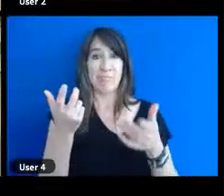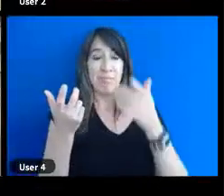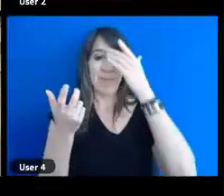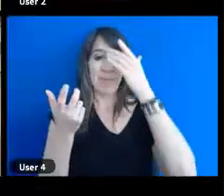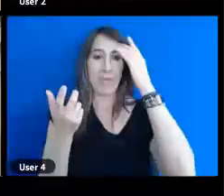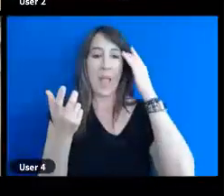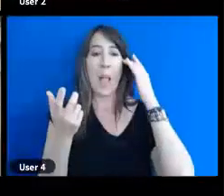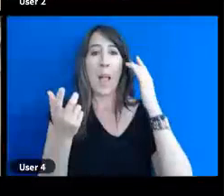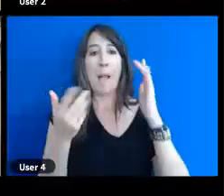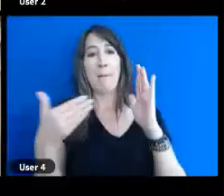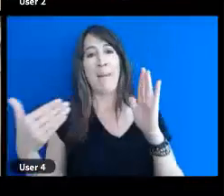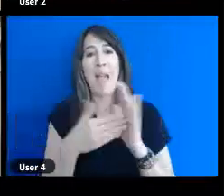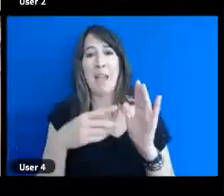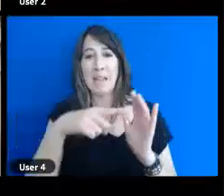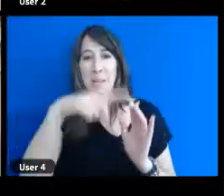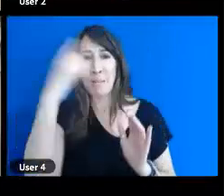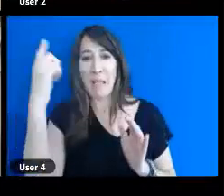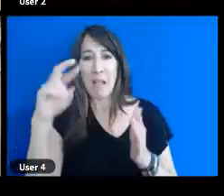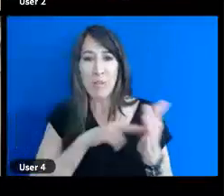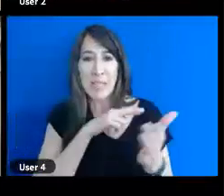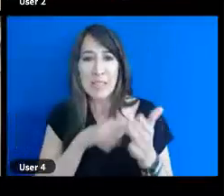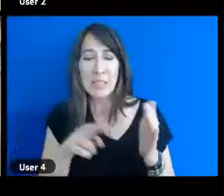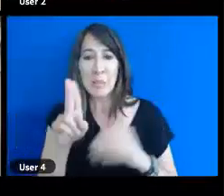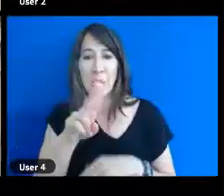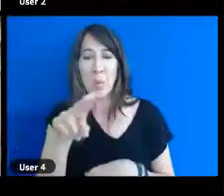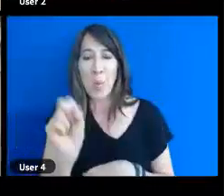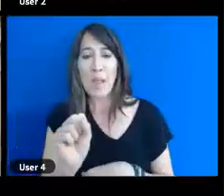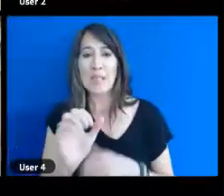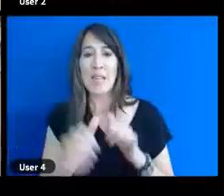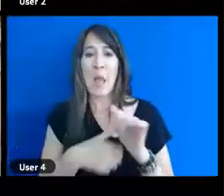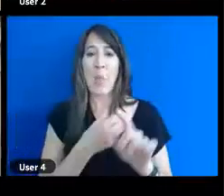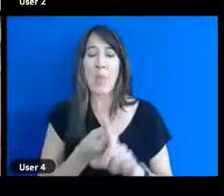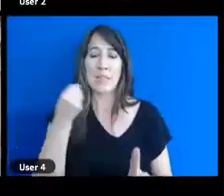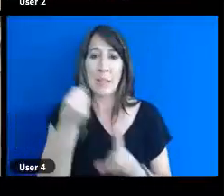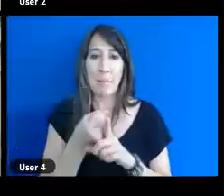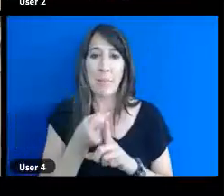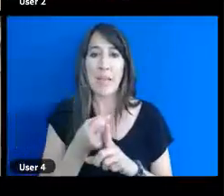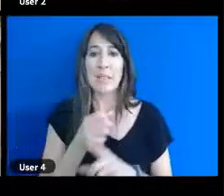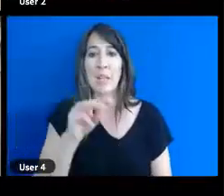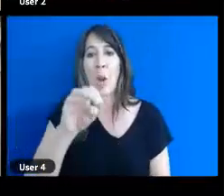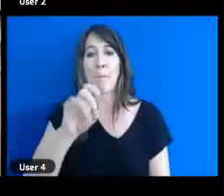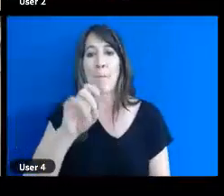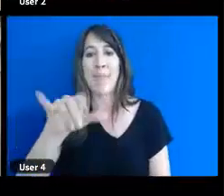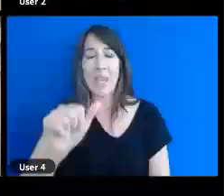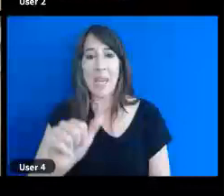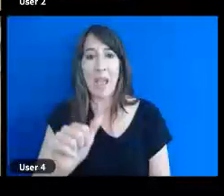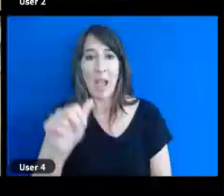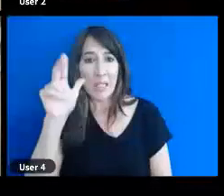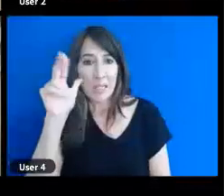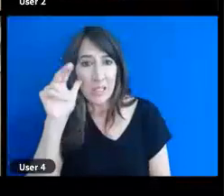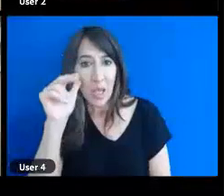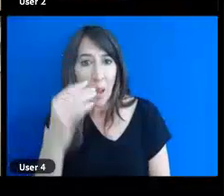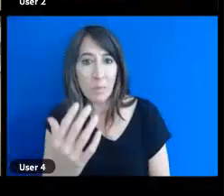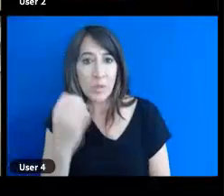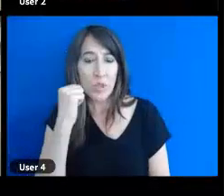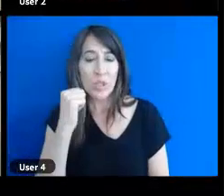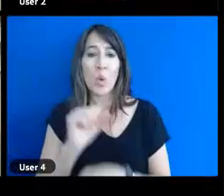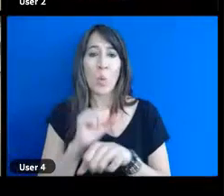of anti-Black racism in the States and how that's impacting our media consumption in our